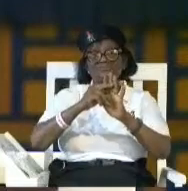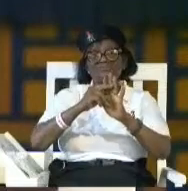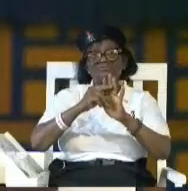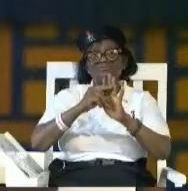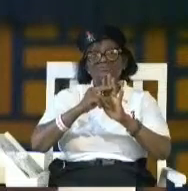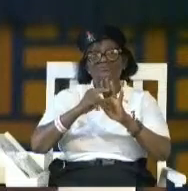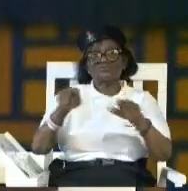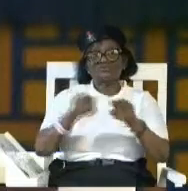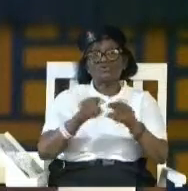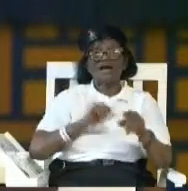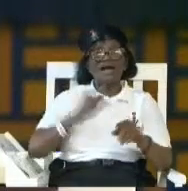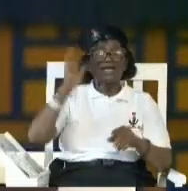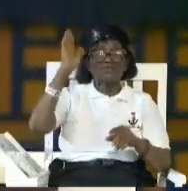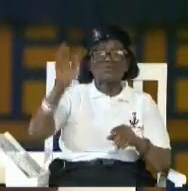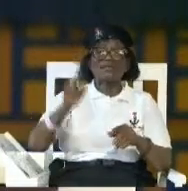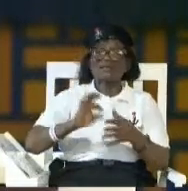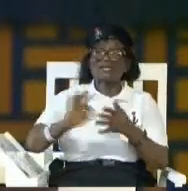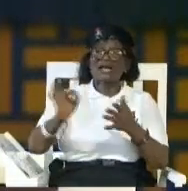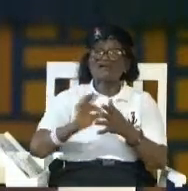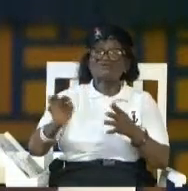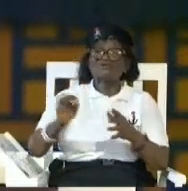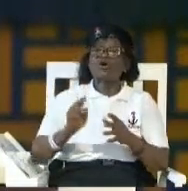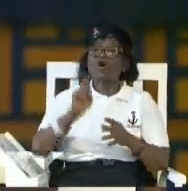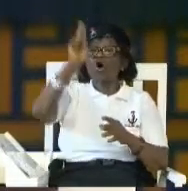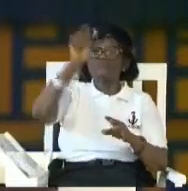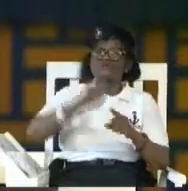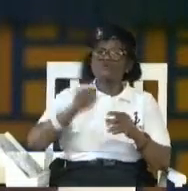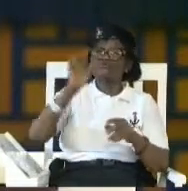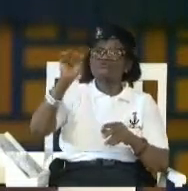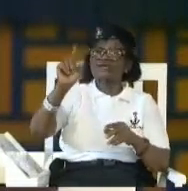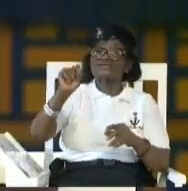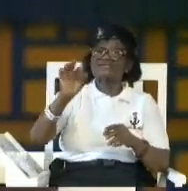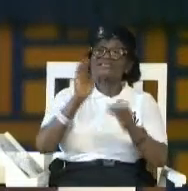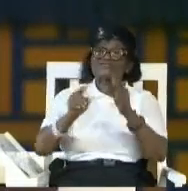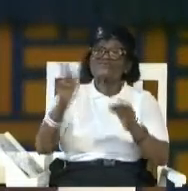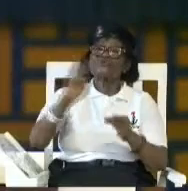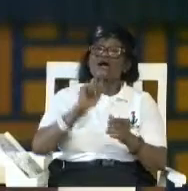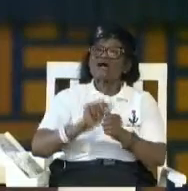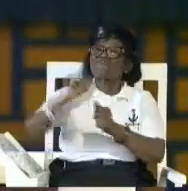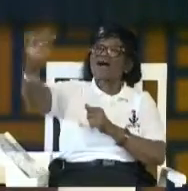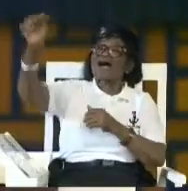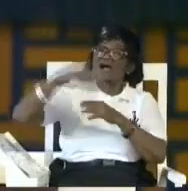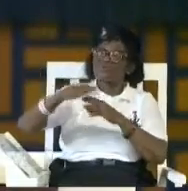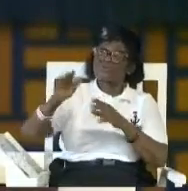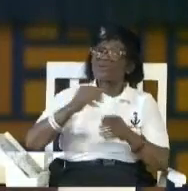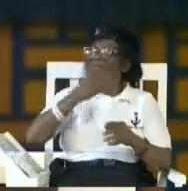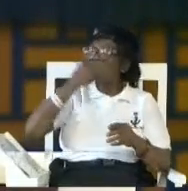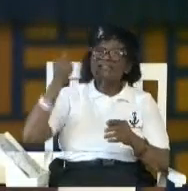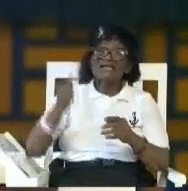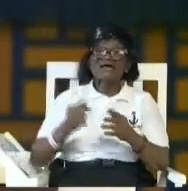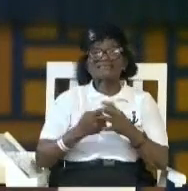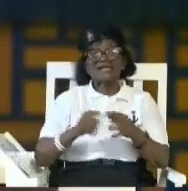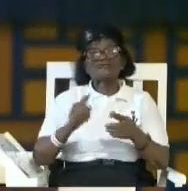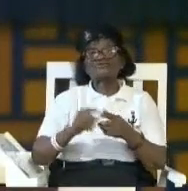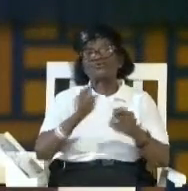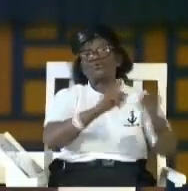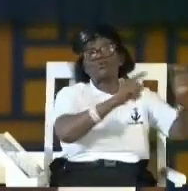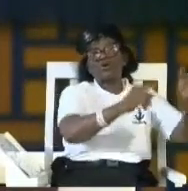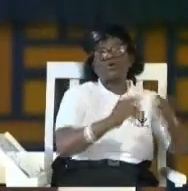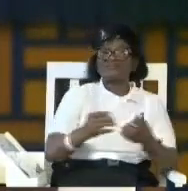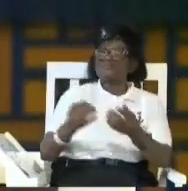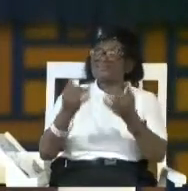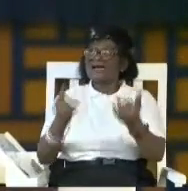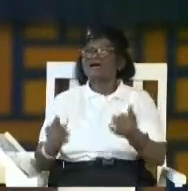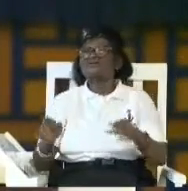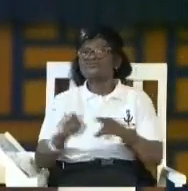So I'm going to count up to 20. If you are far away, you better begin to run now so